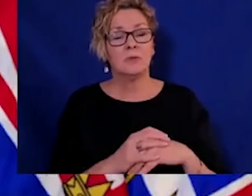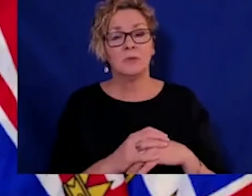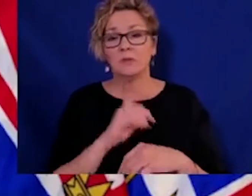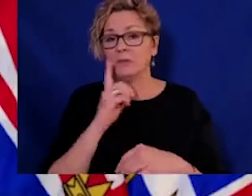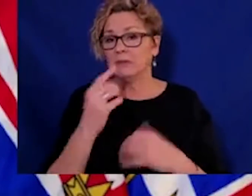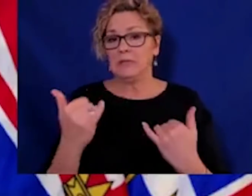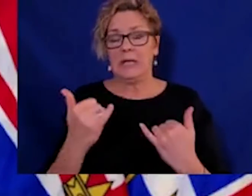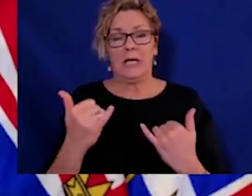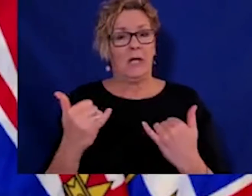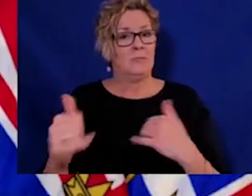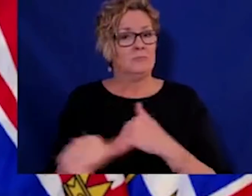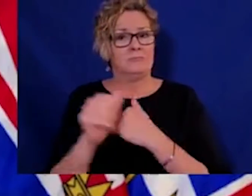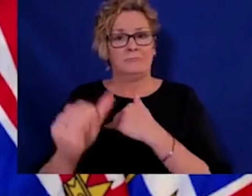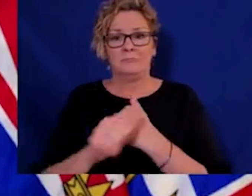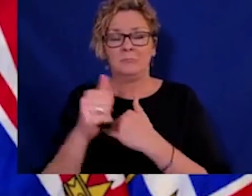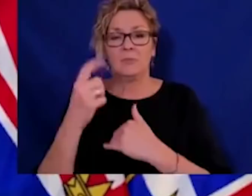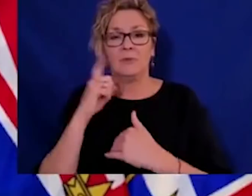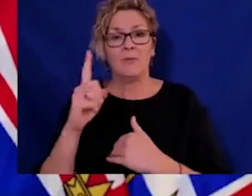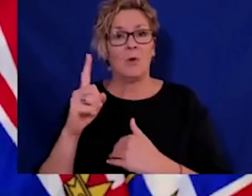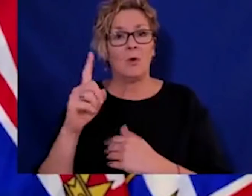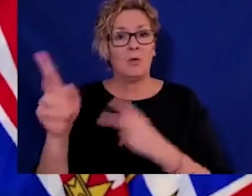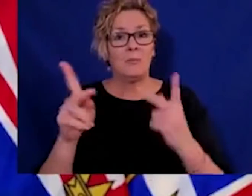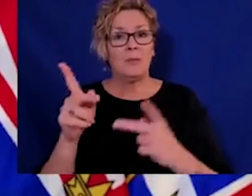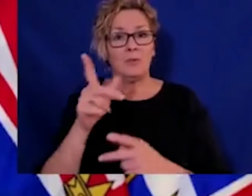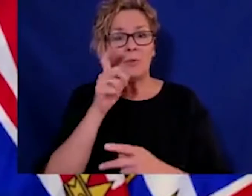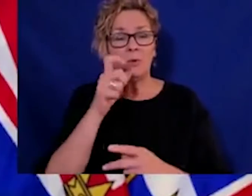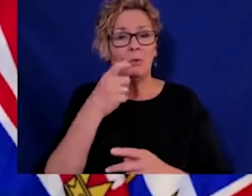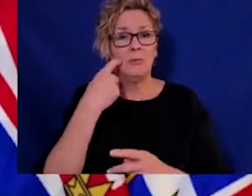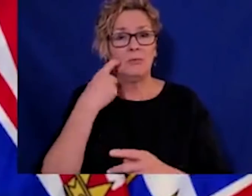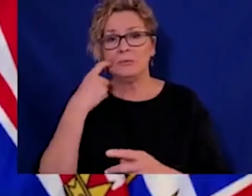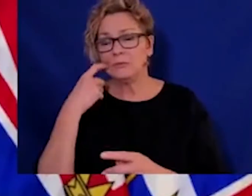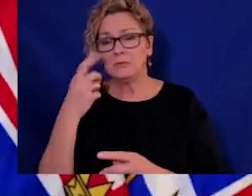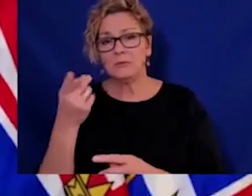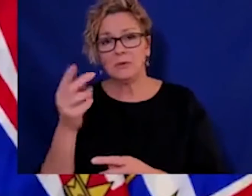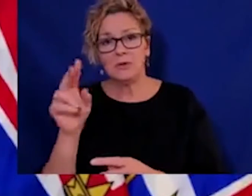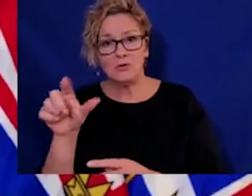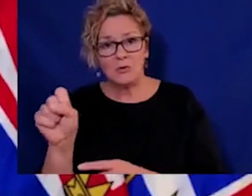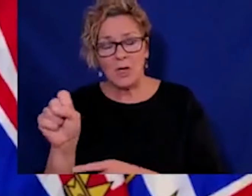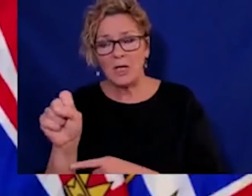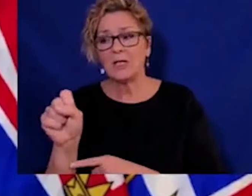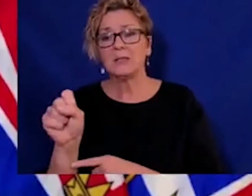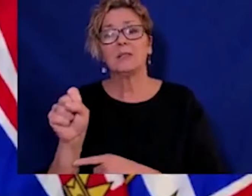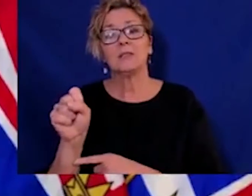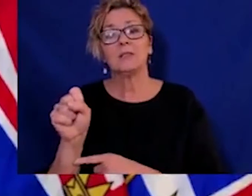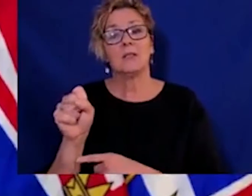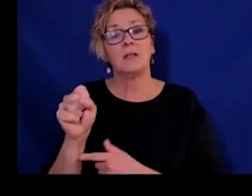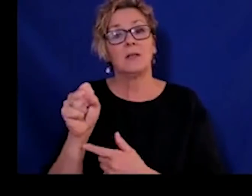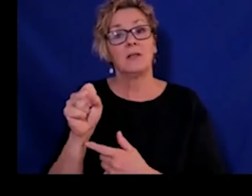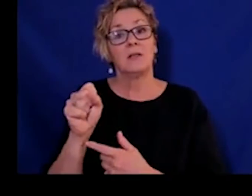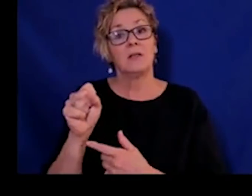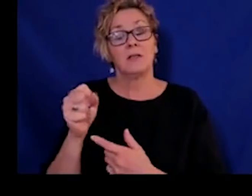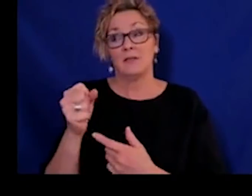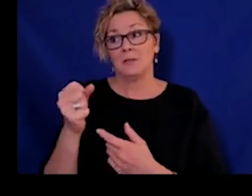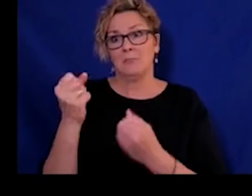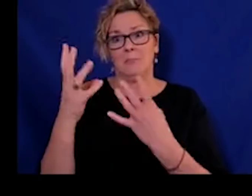of the drug supply, and that is reflected in the high levels of concentrated fentanyl.